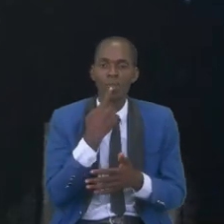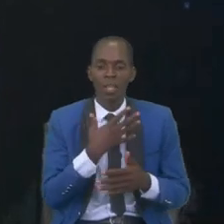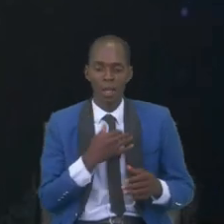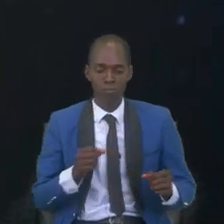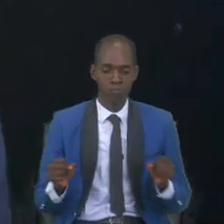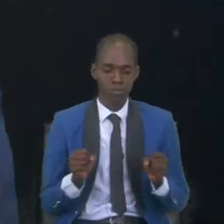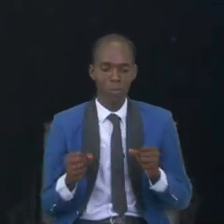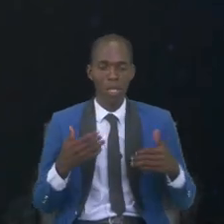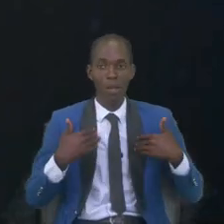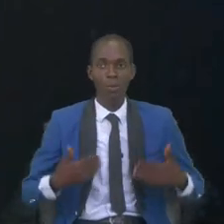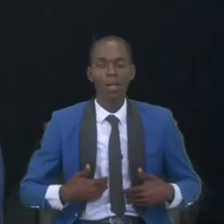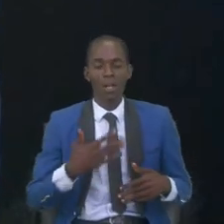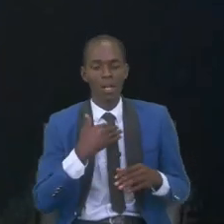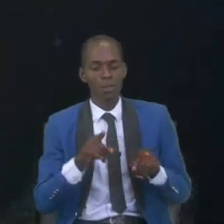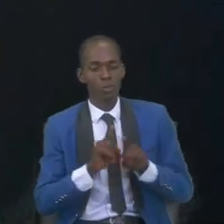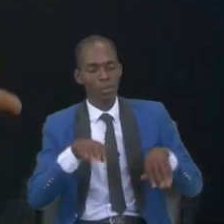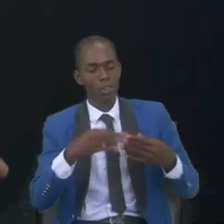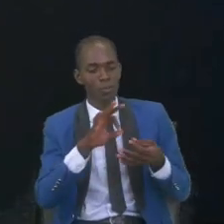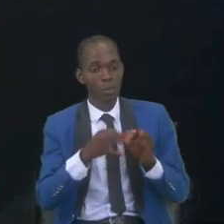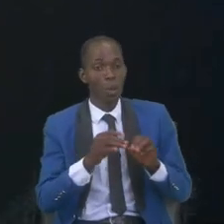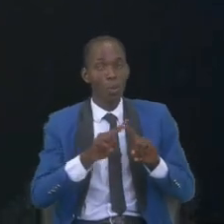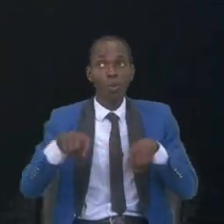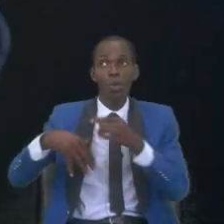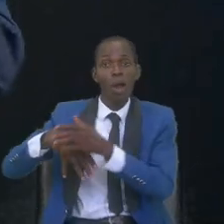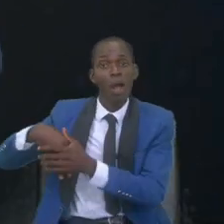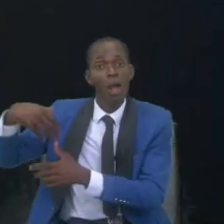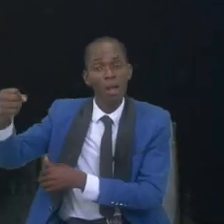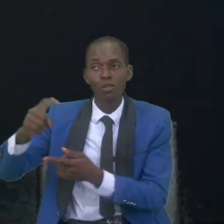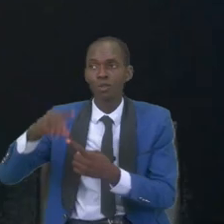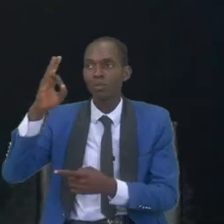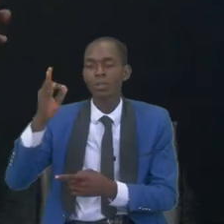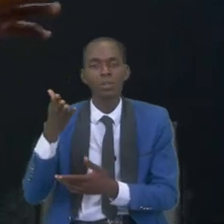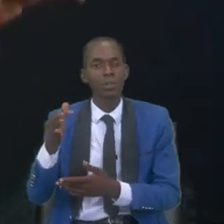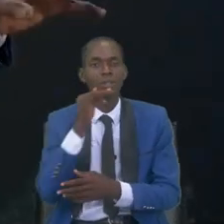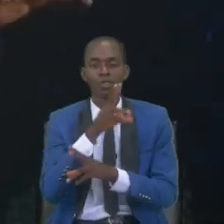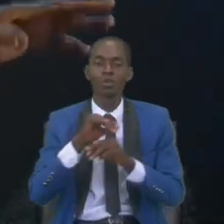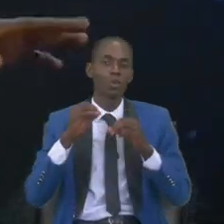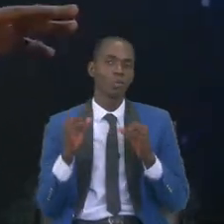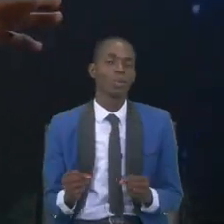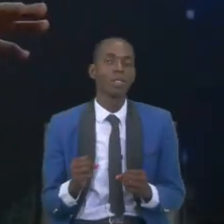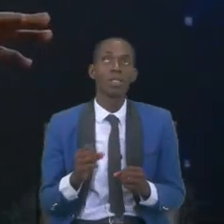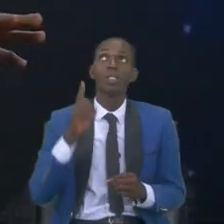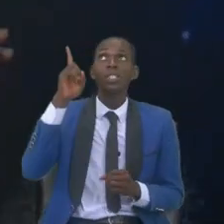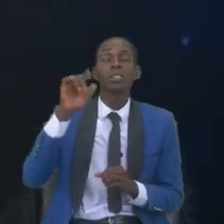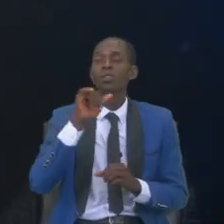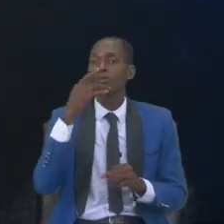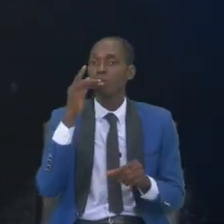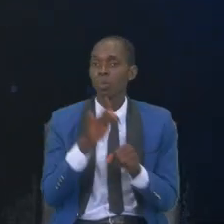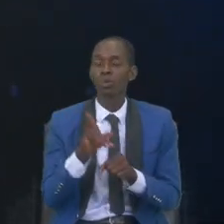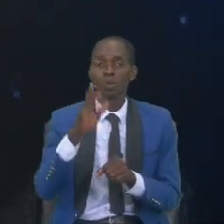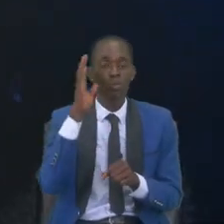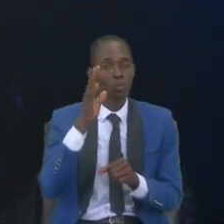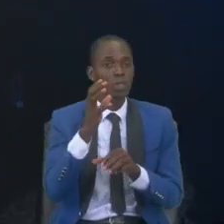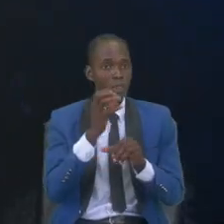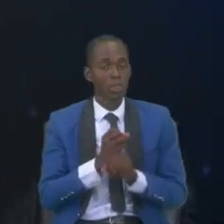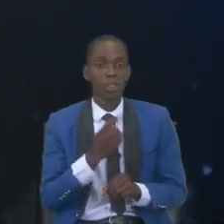even interpret, they get to the field, there is no power. He didn't say you receive tongues. Yes, tongues will come.